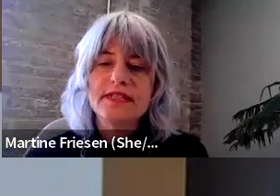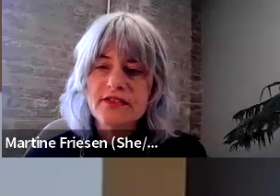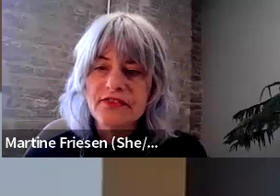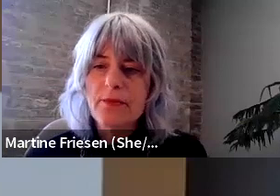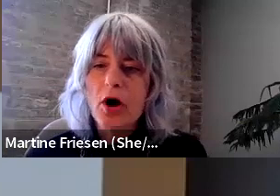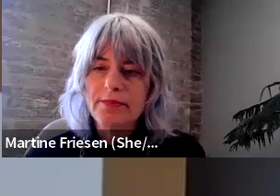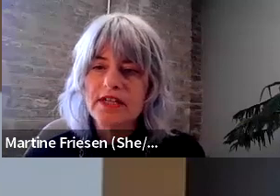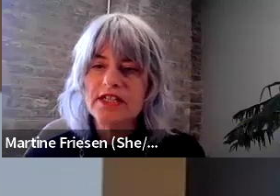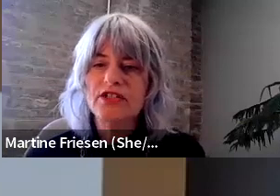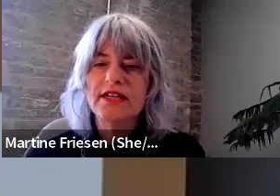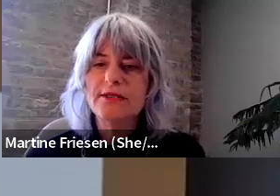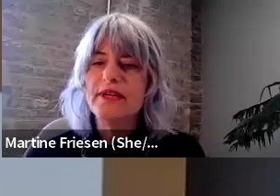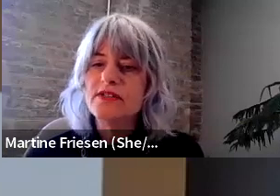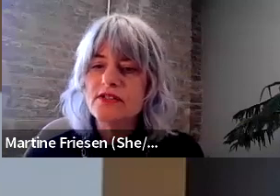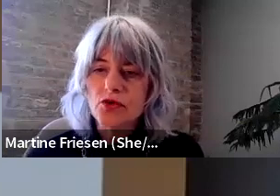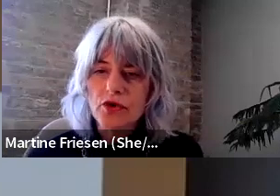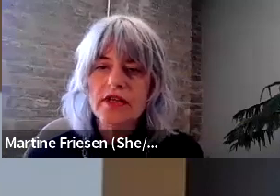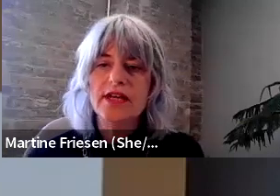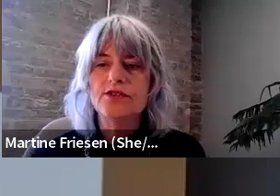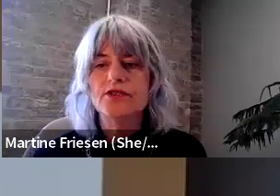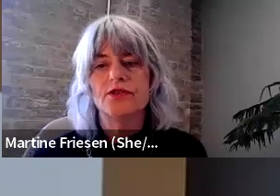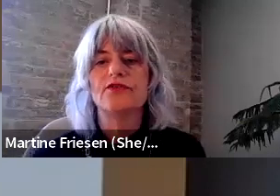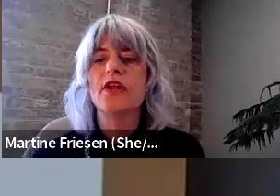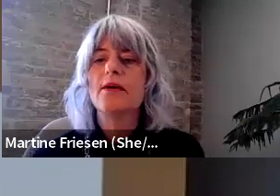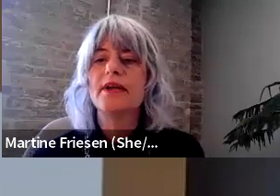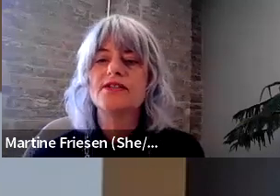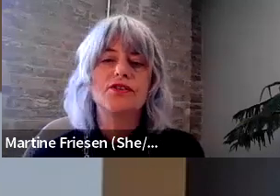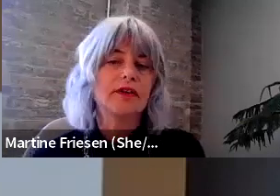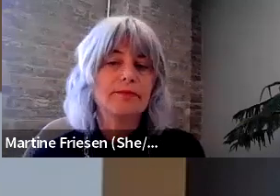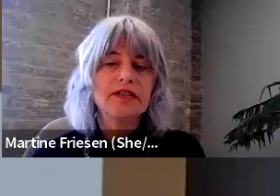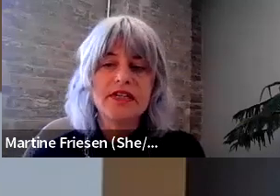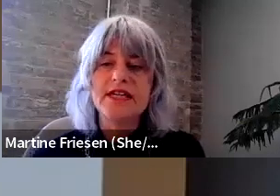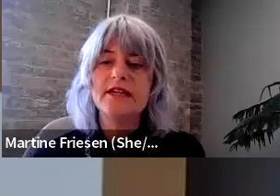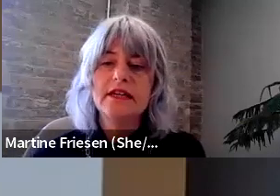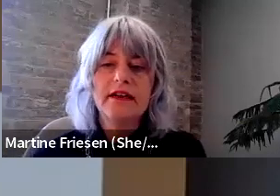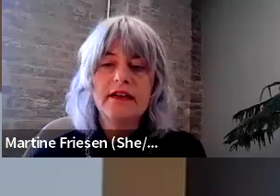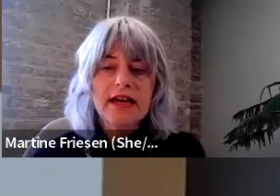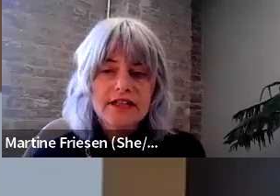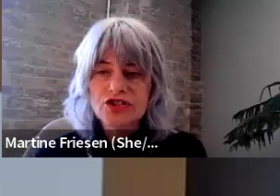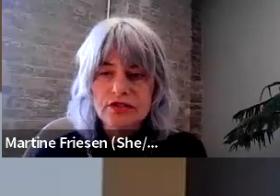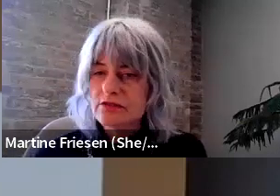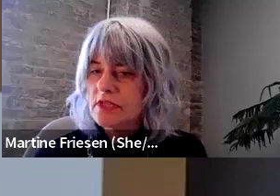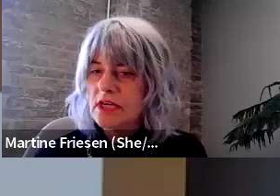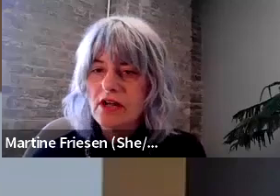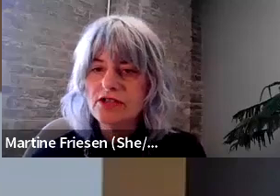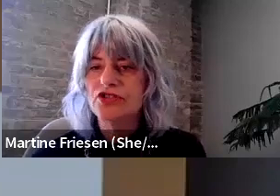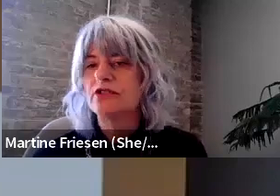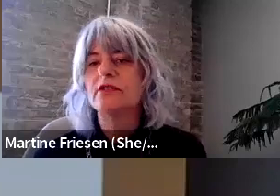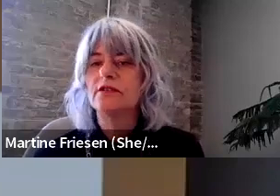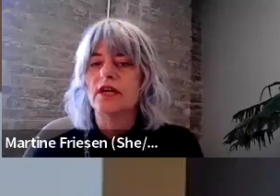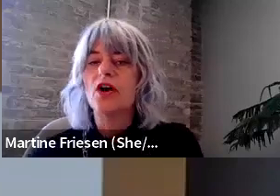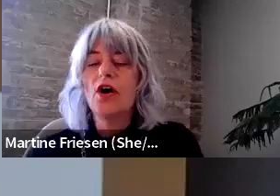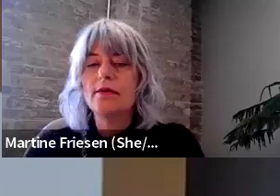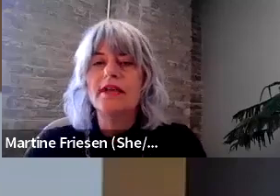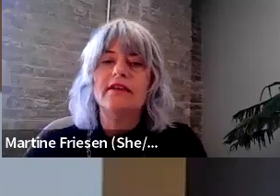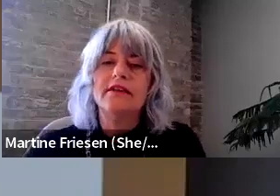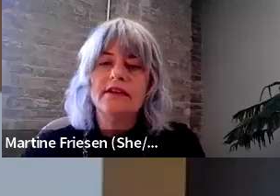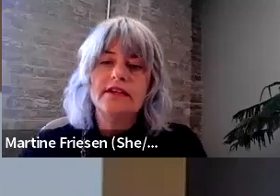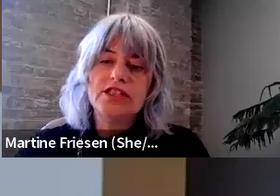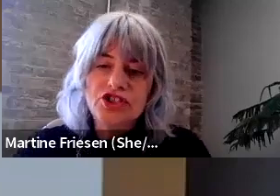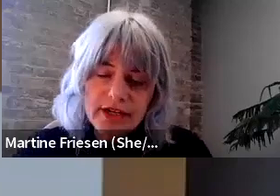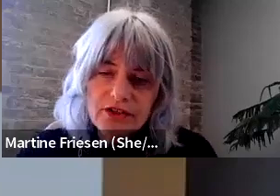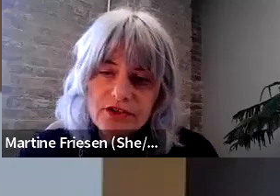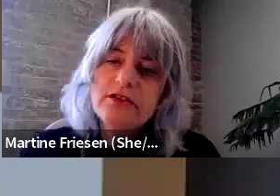part of a specific population that has been historically underserved based on ability, age, culture,